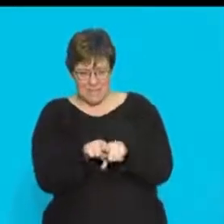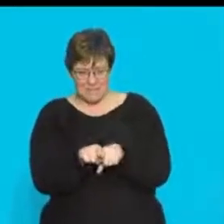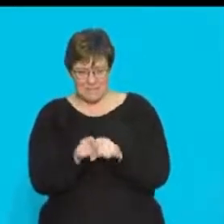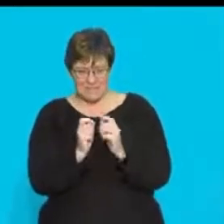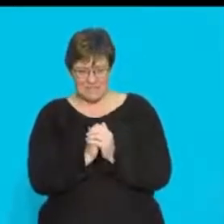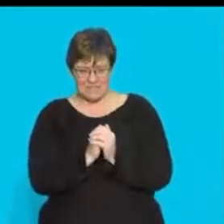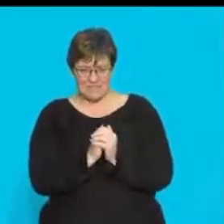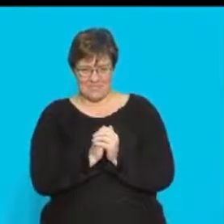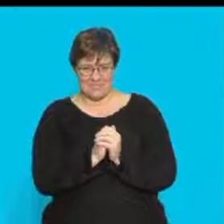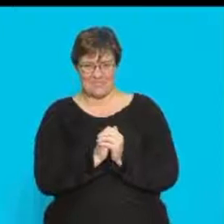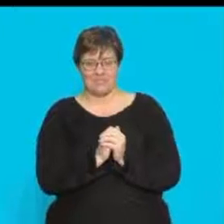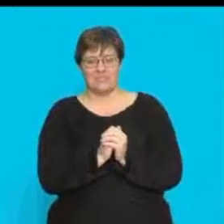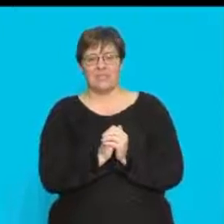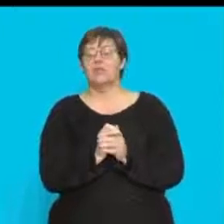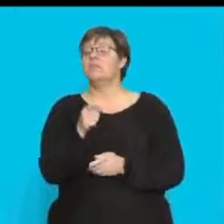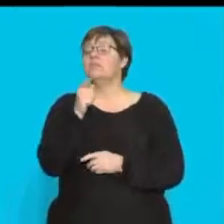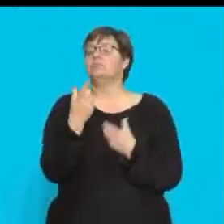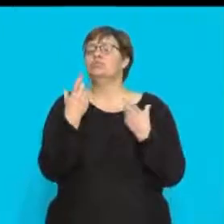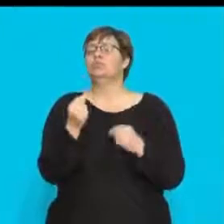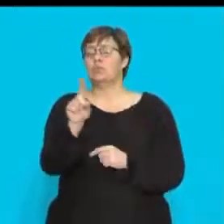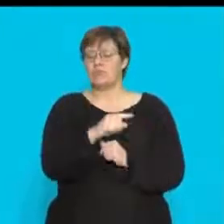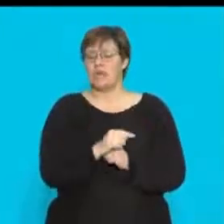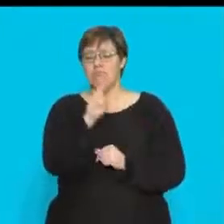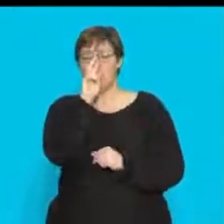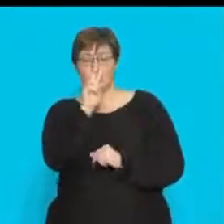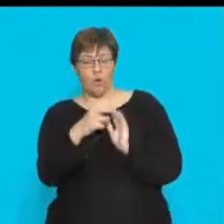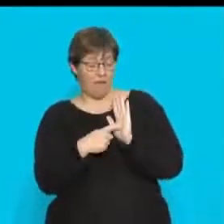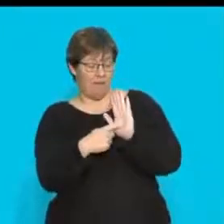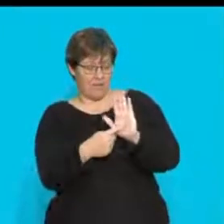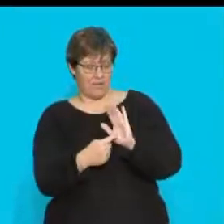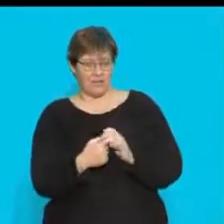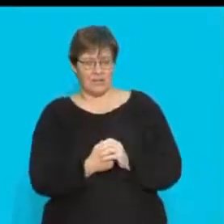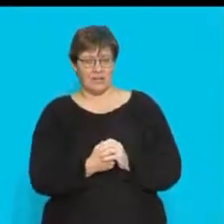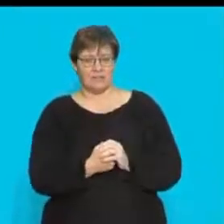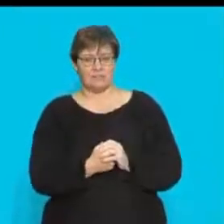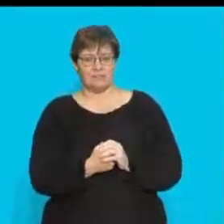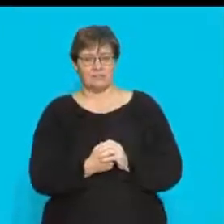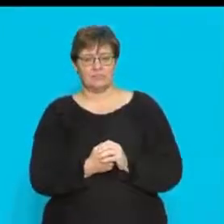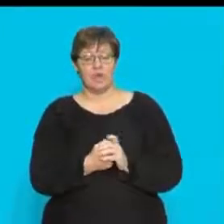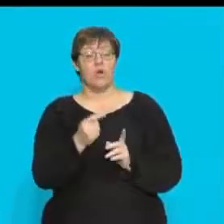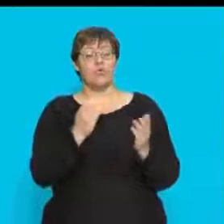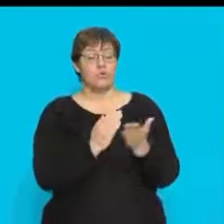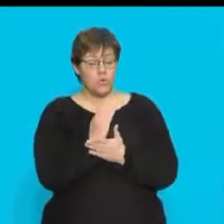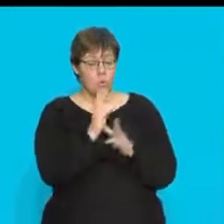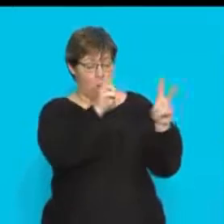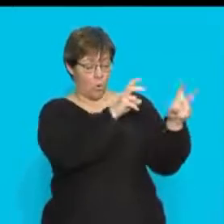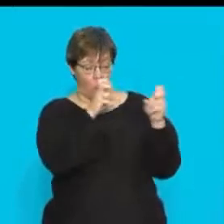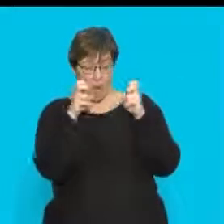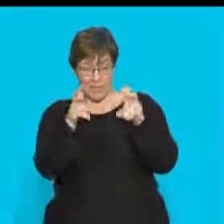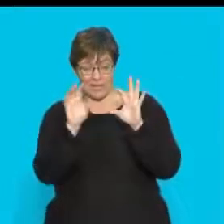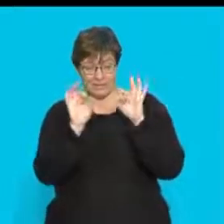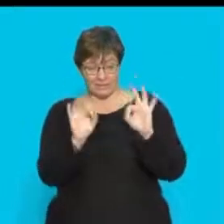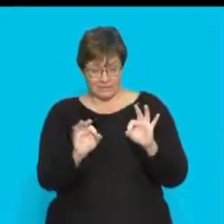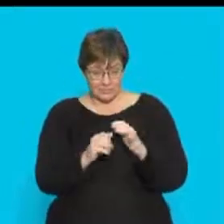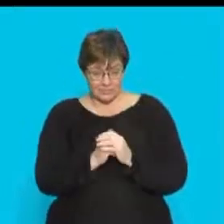a rhizome. And what it does here, I want to look at this diagram. Just by mitosis,